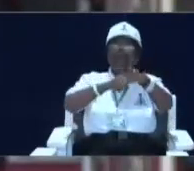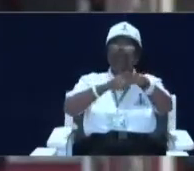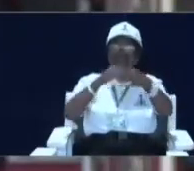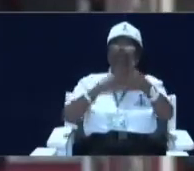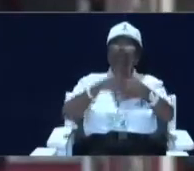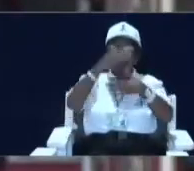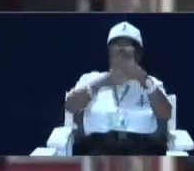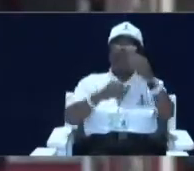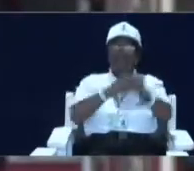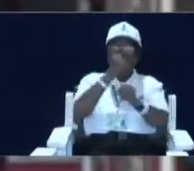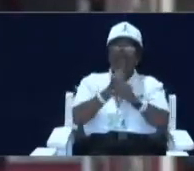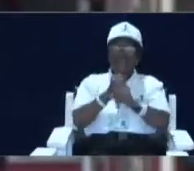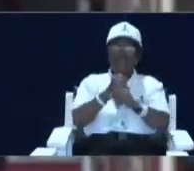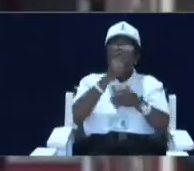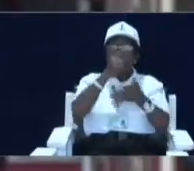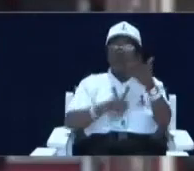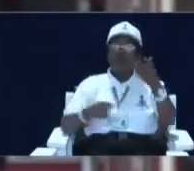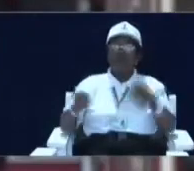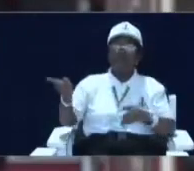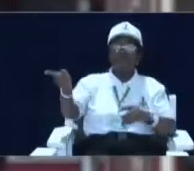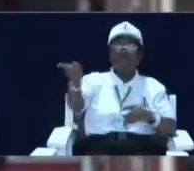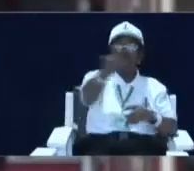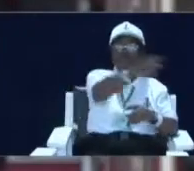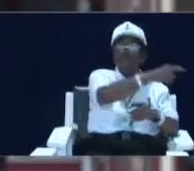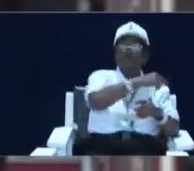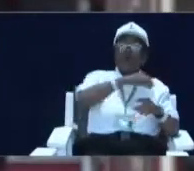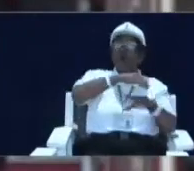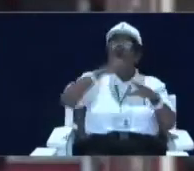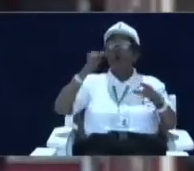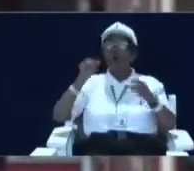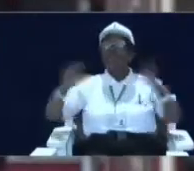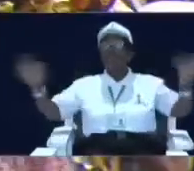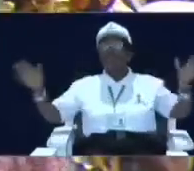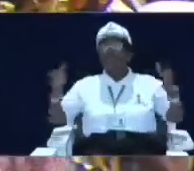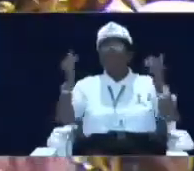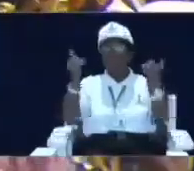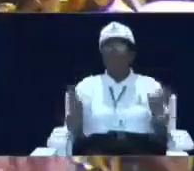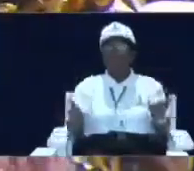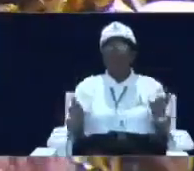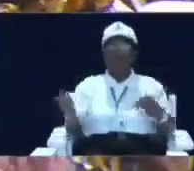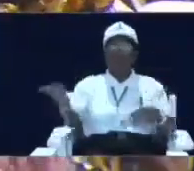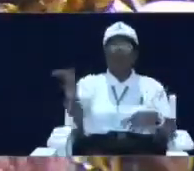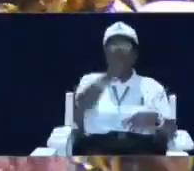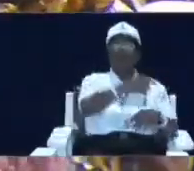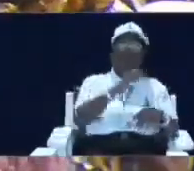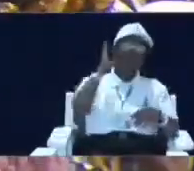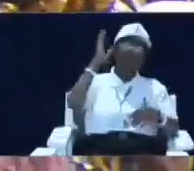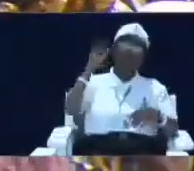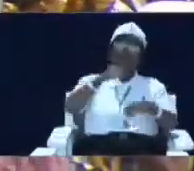what you are calling big now, you will call it small.